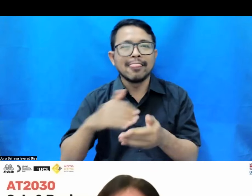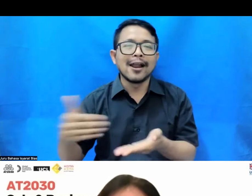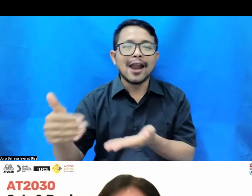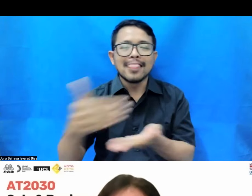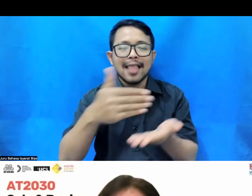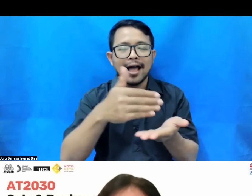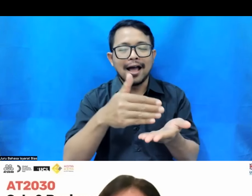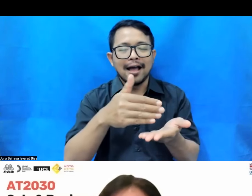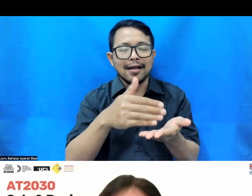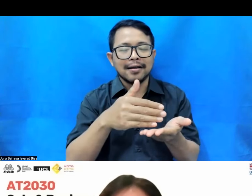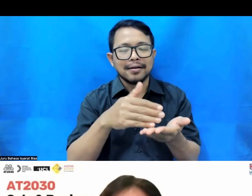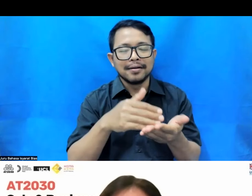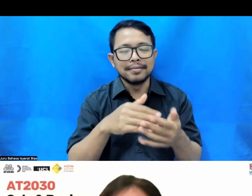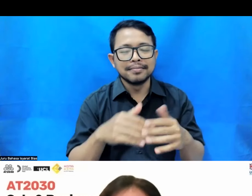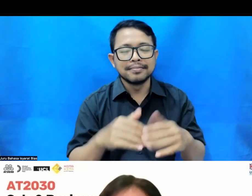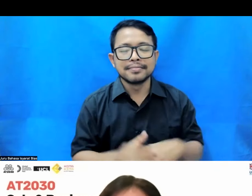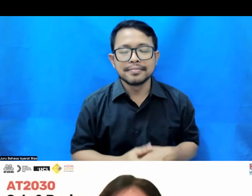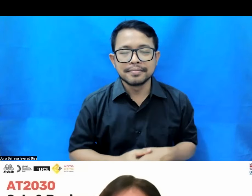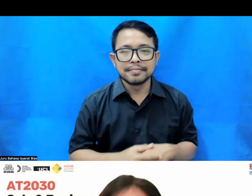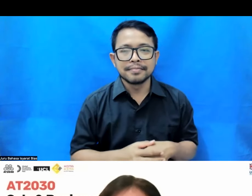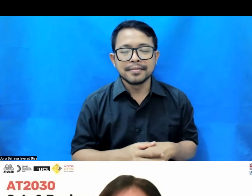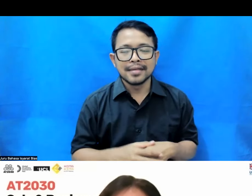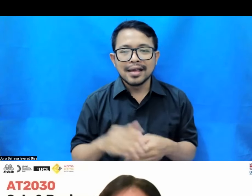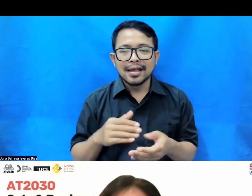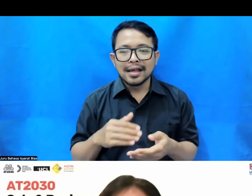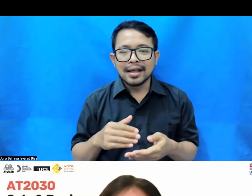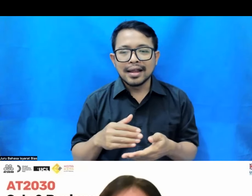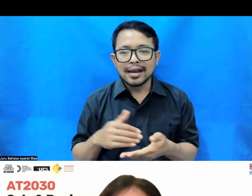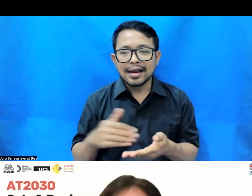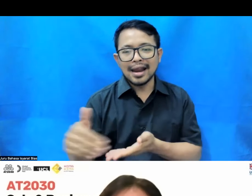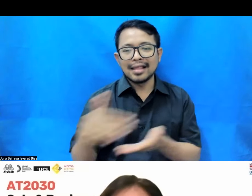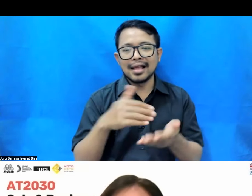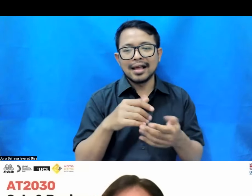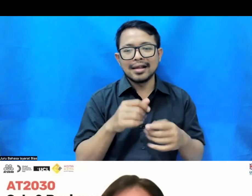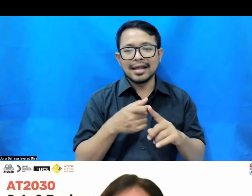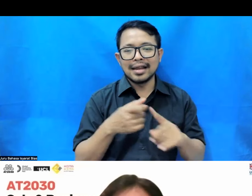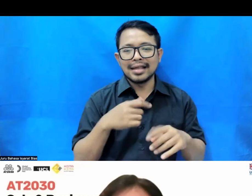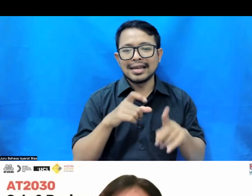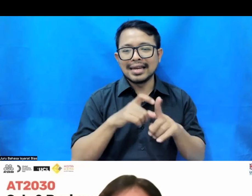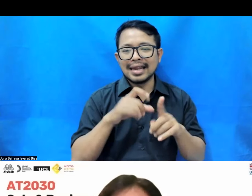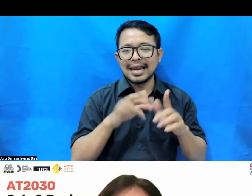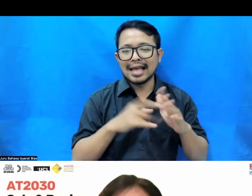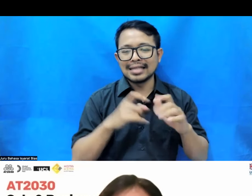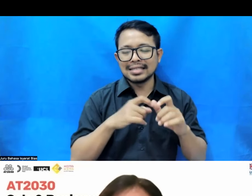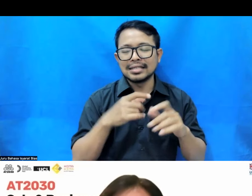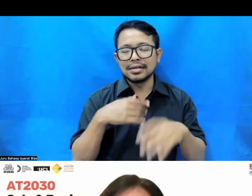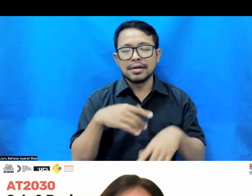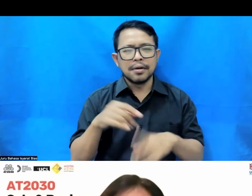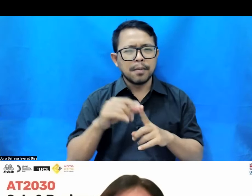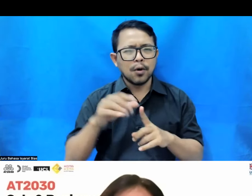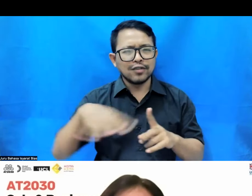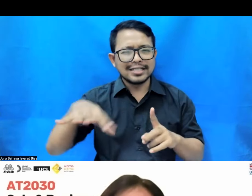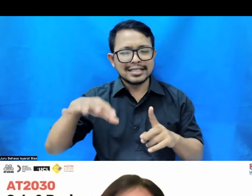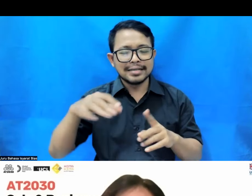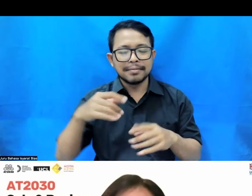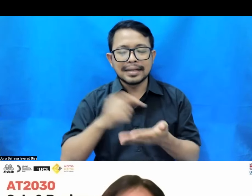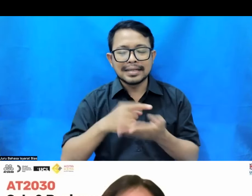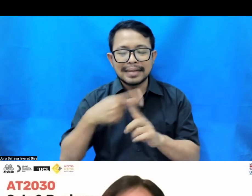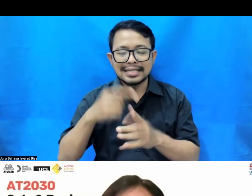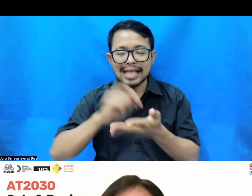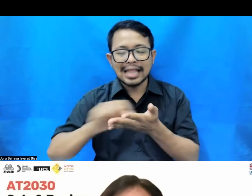time, actually. So from the data, the de jure data from the